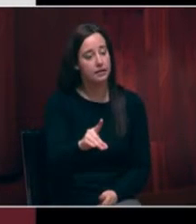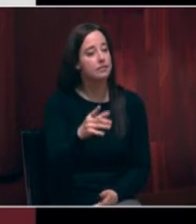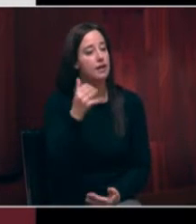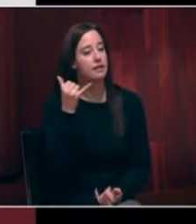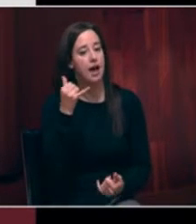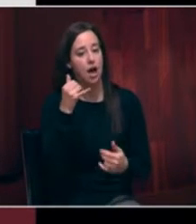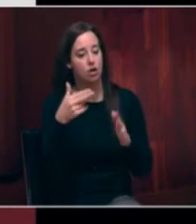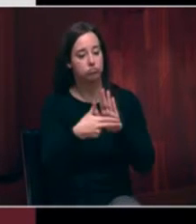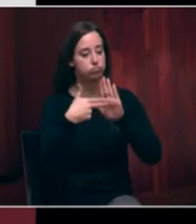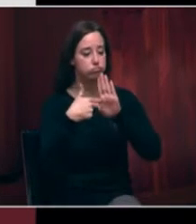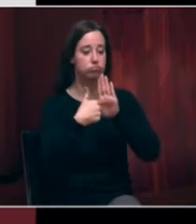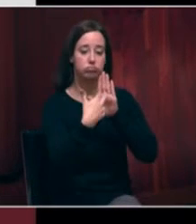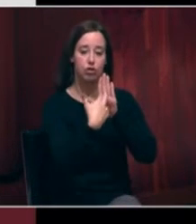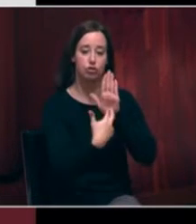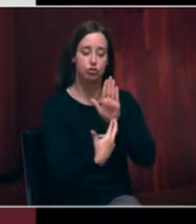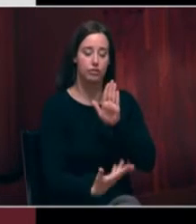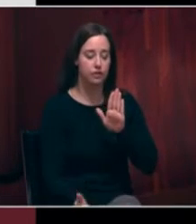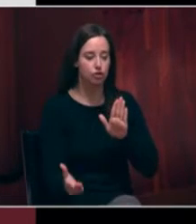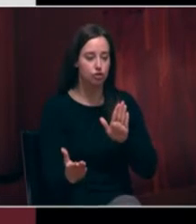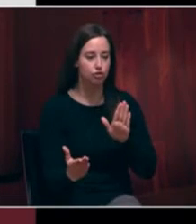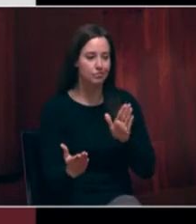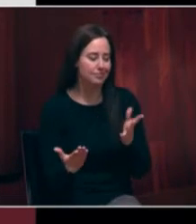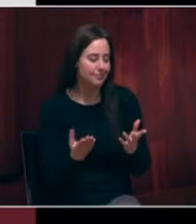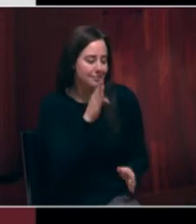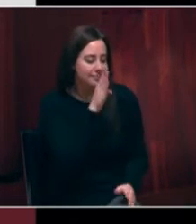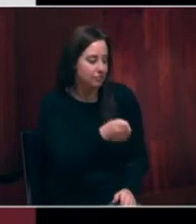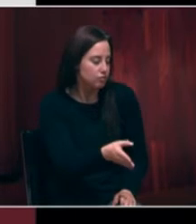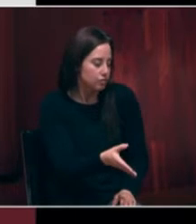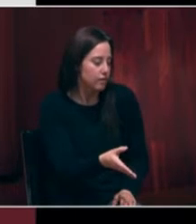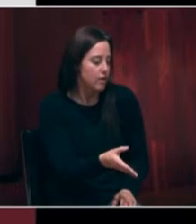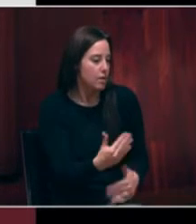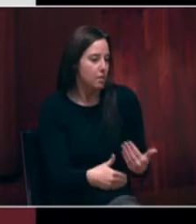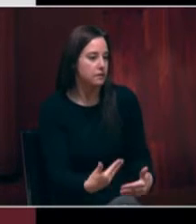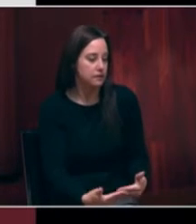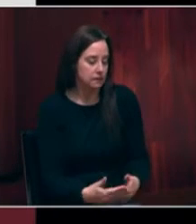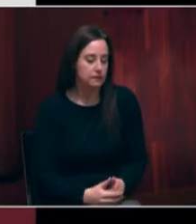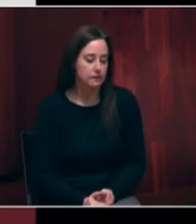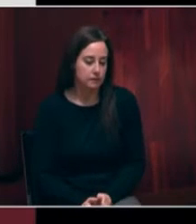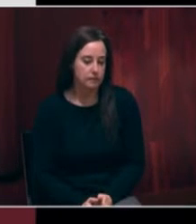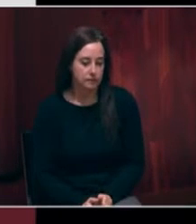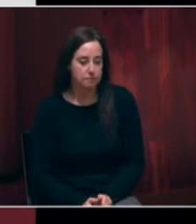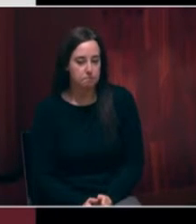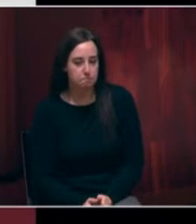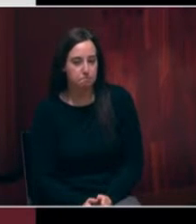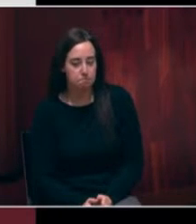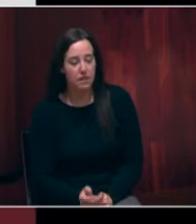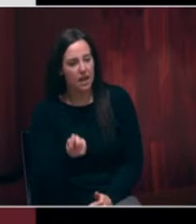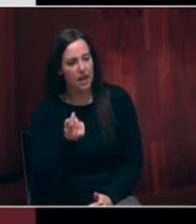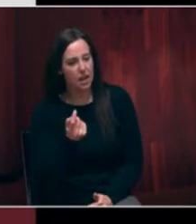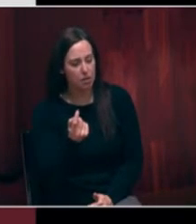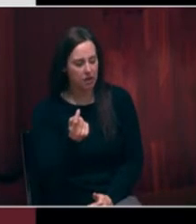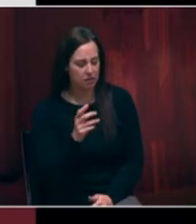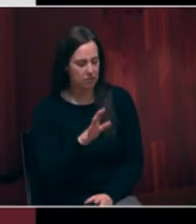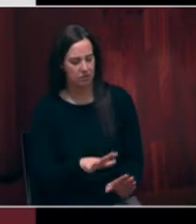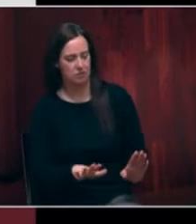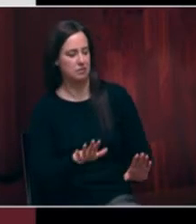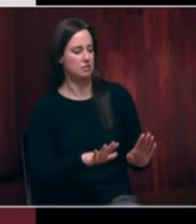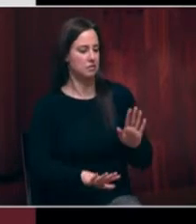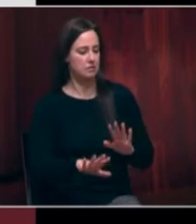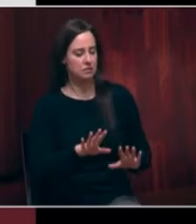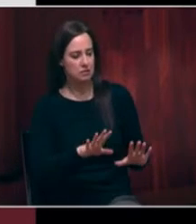class. So pretty straightforward on the process. But again, it can be a little bit daunting or unnatural sometimes for folks to